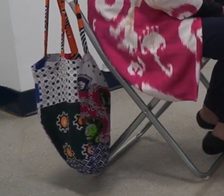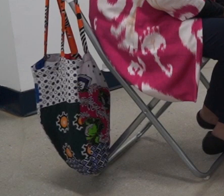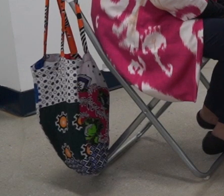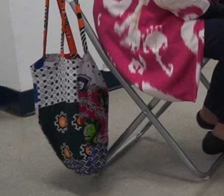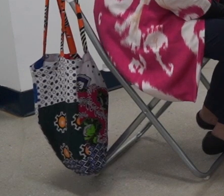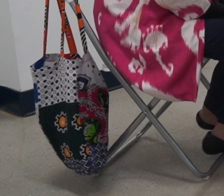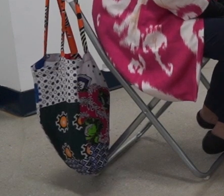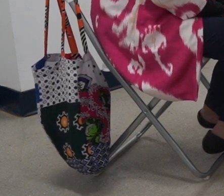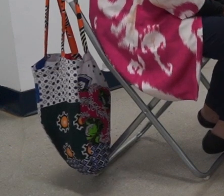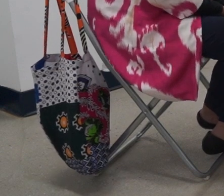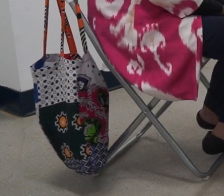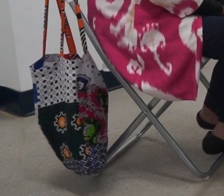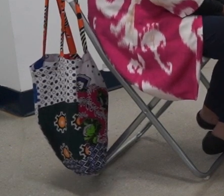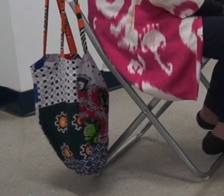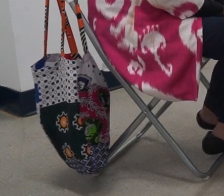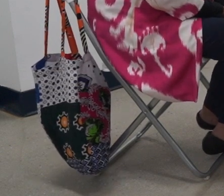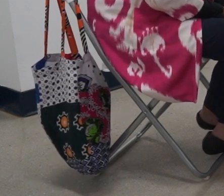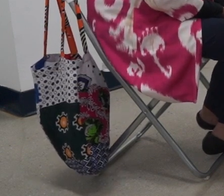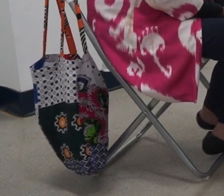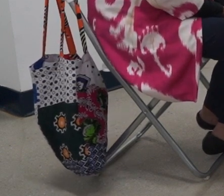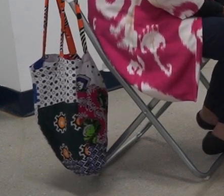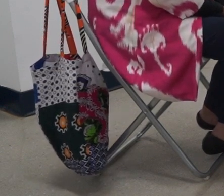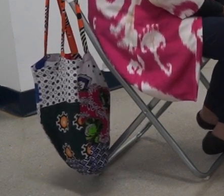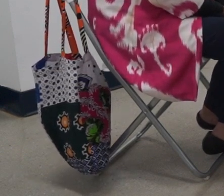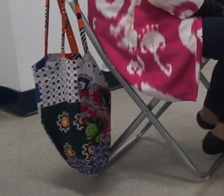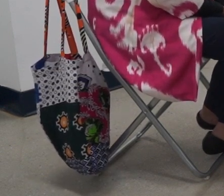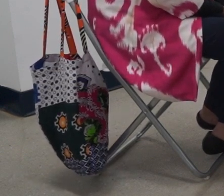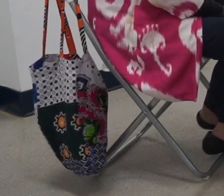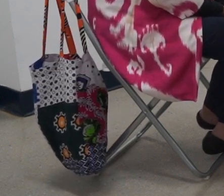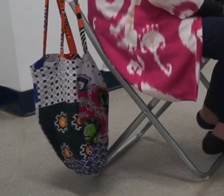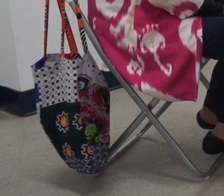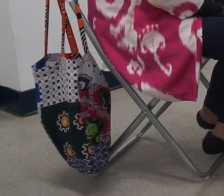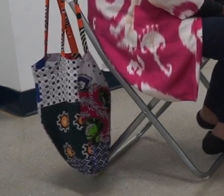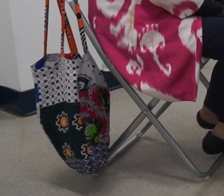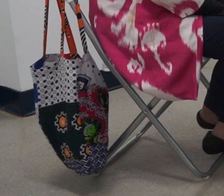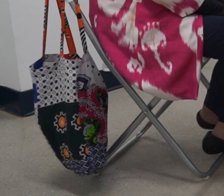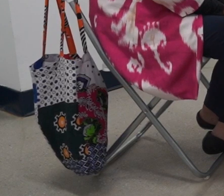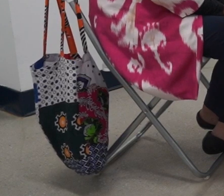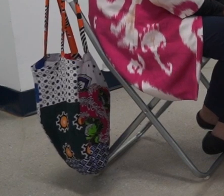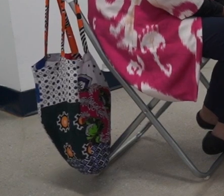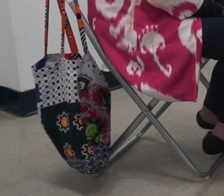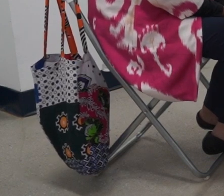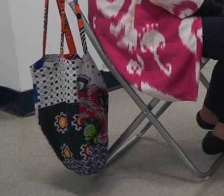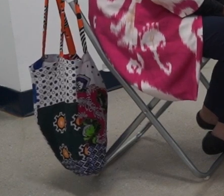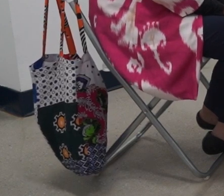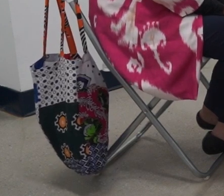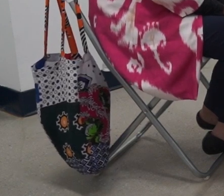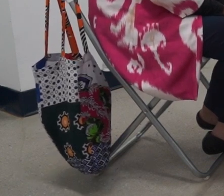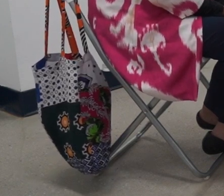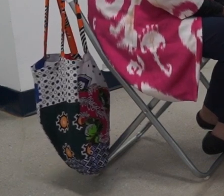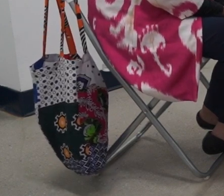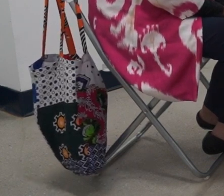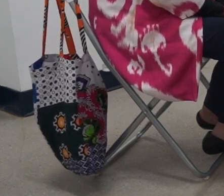GYOPO. So I'd like to jump right into the conversation and start learning from these two brilliant women. So if you'd like to find out more about them,